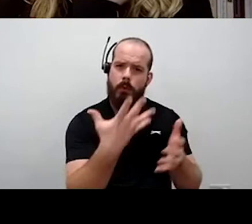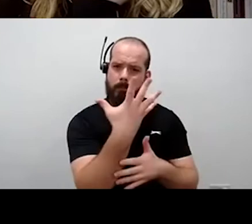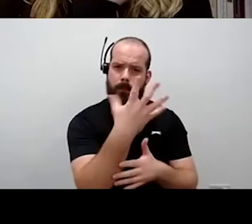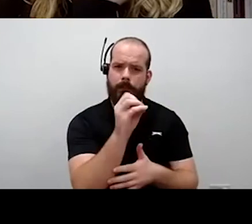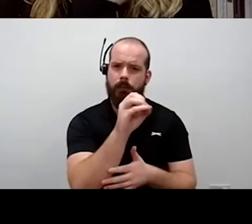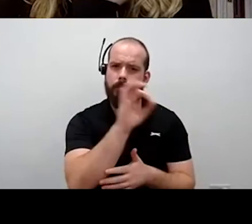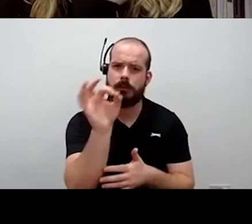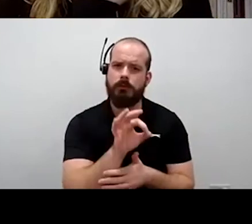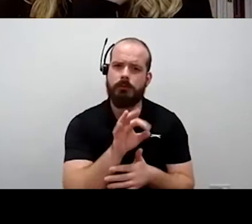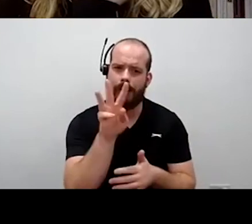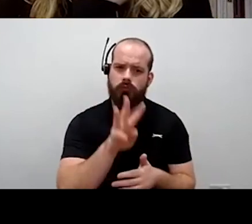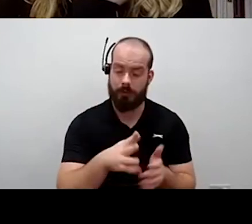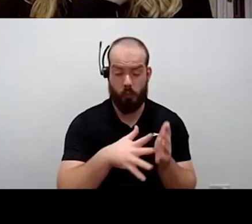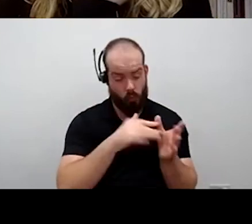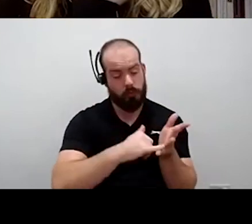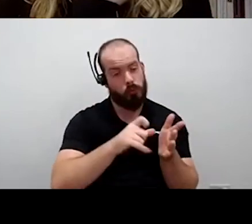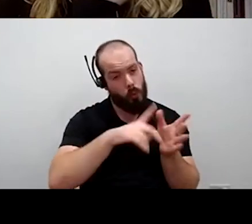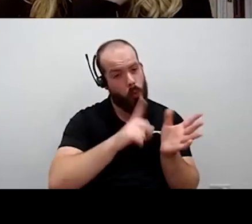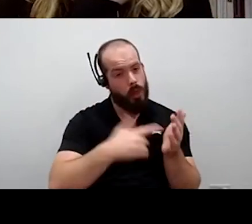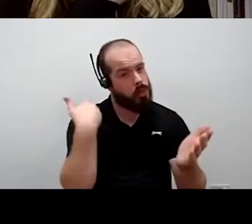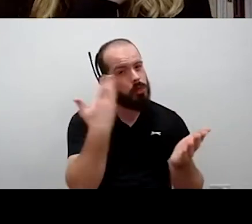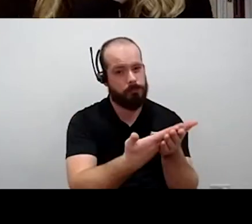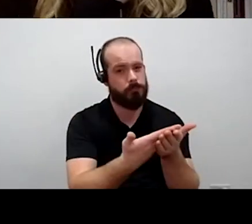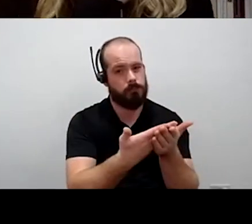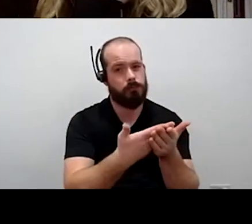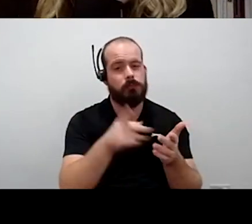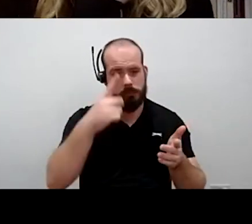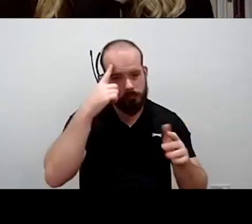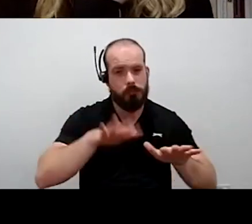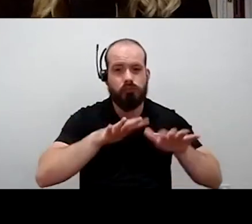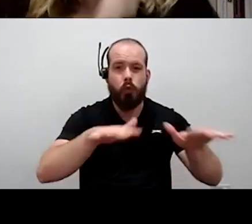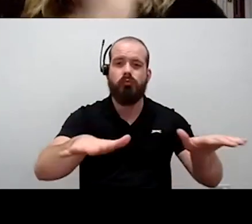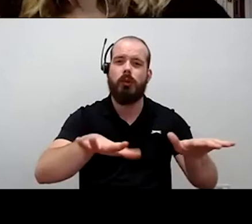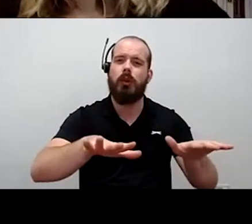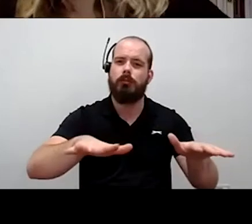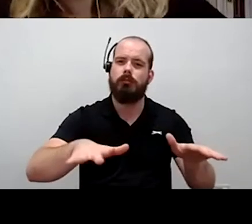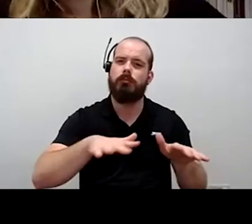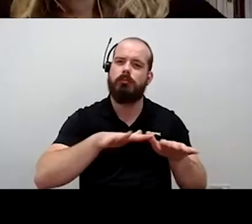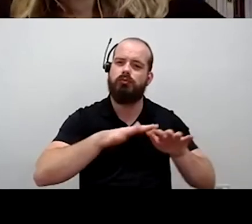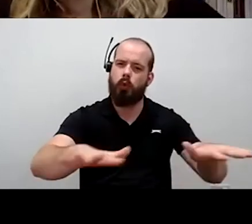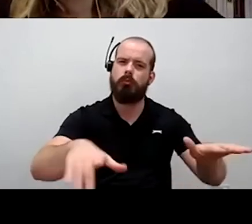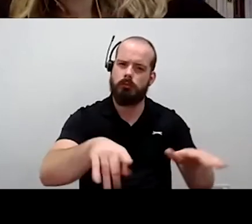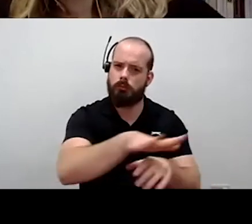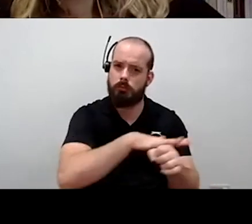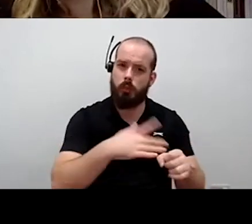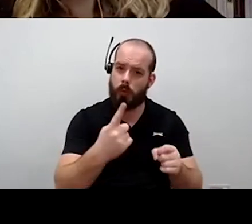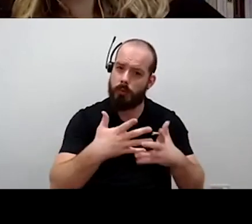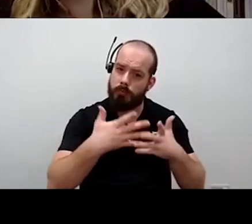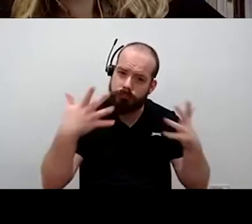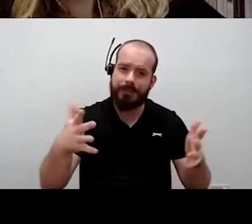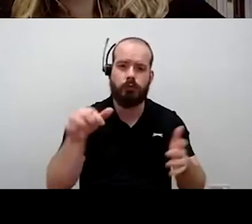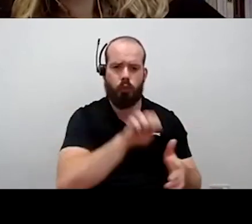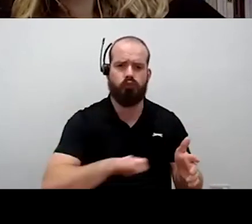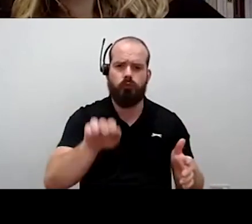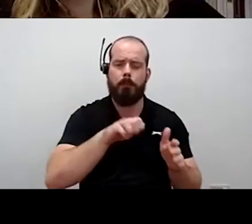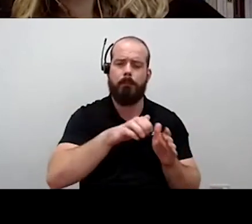was coal. If you look at the Ruhr area, it's been one of the biggest coal mining areas in Europe. We've had, I've looked